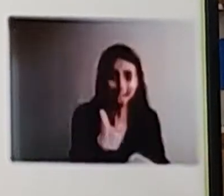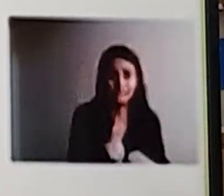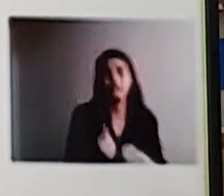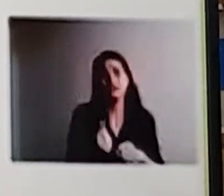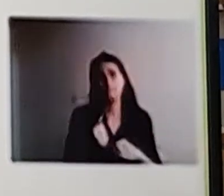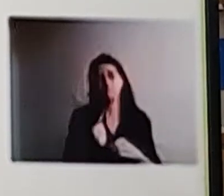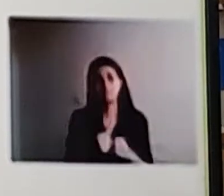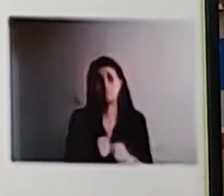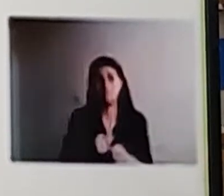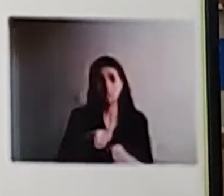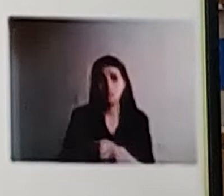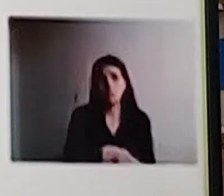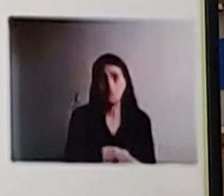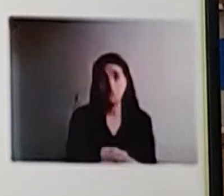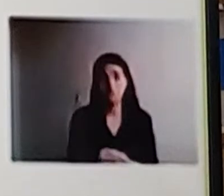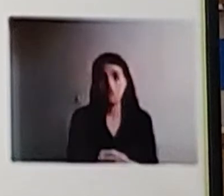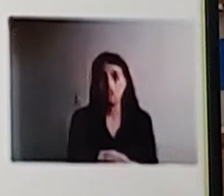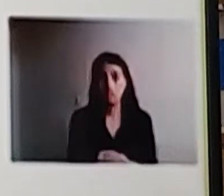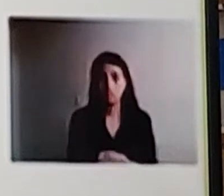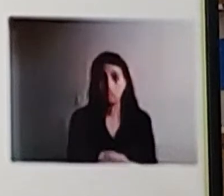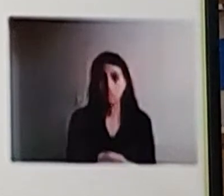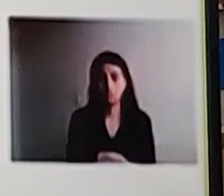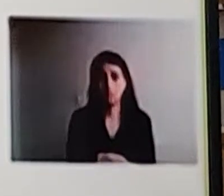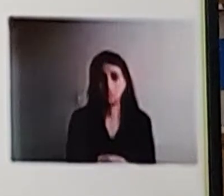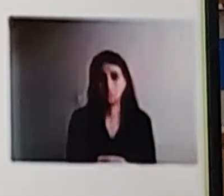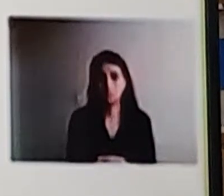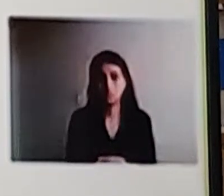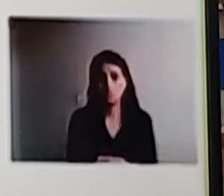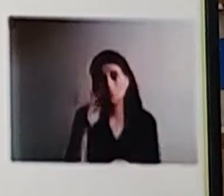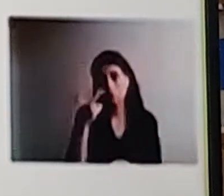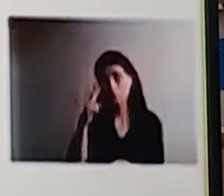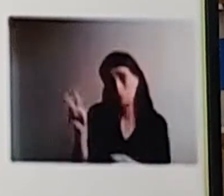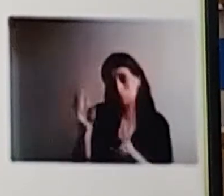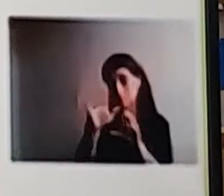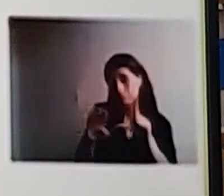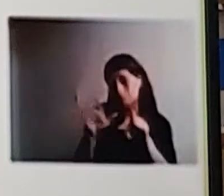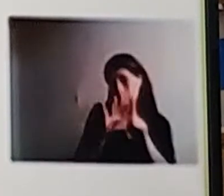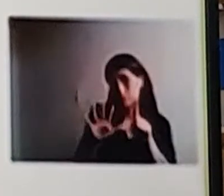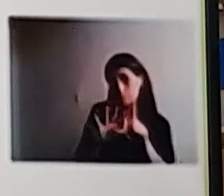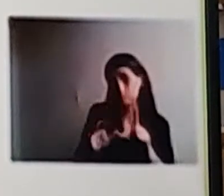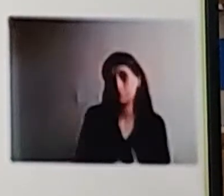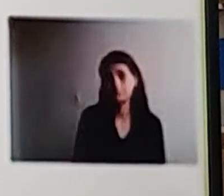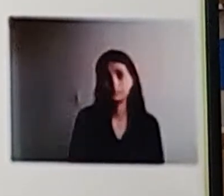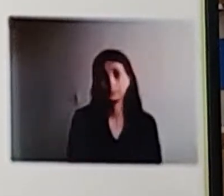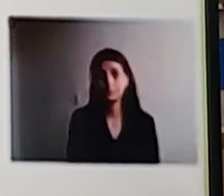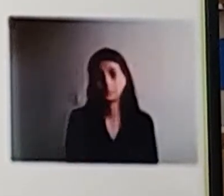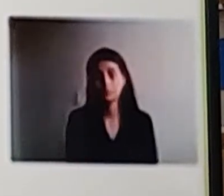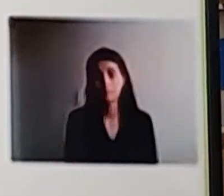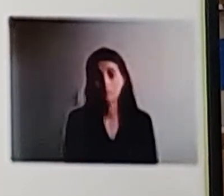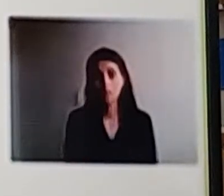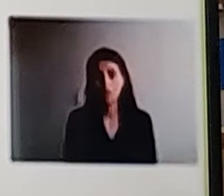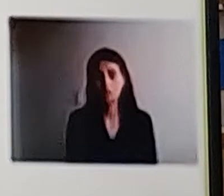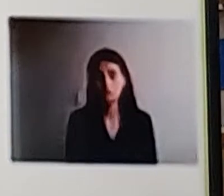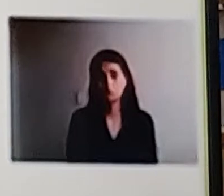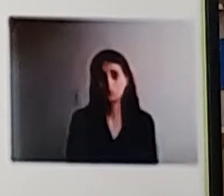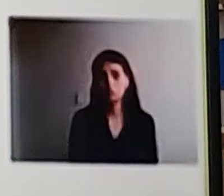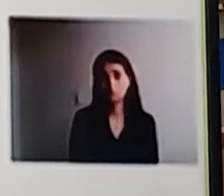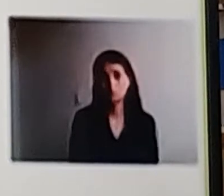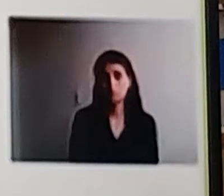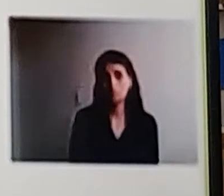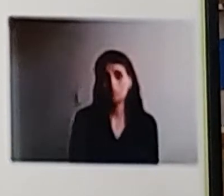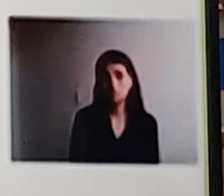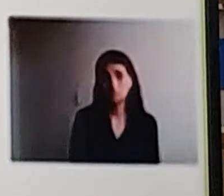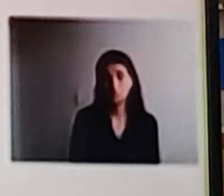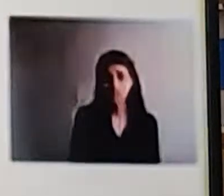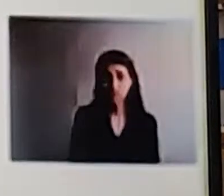As you see, it will be very easy to evacuate anybody on a wheelchair. So he is using only one person, and he is going